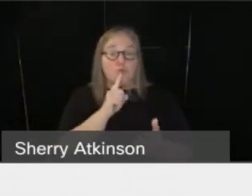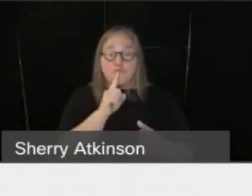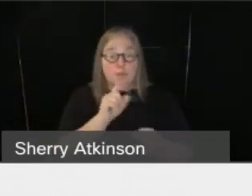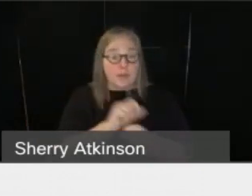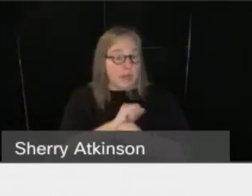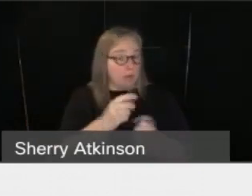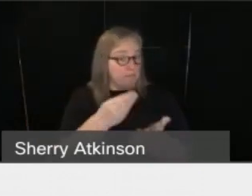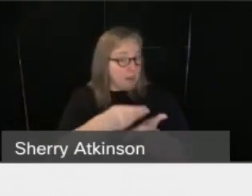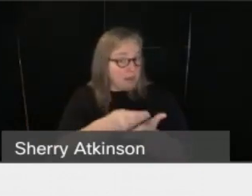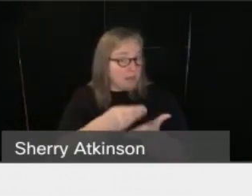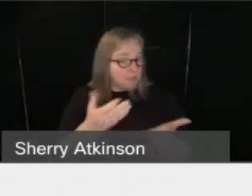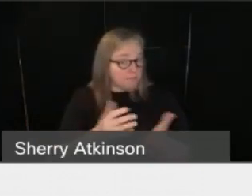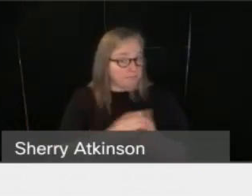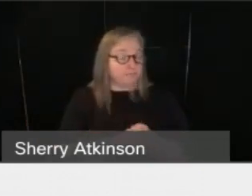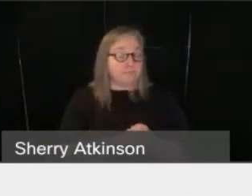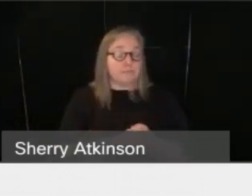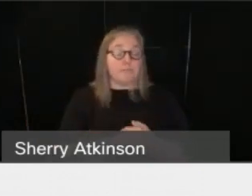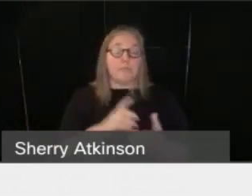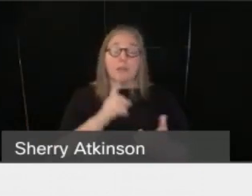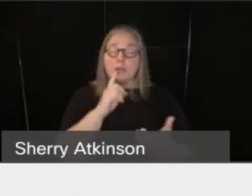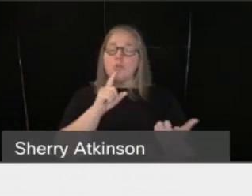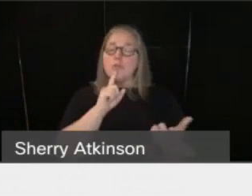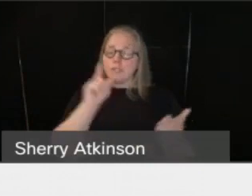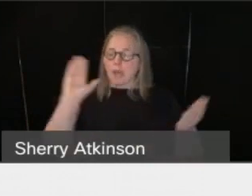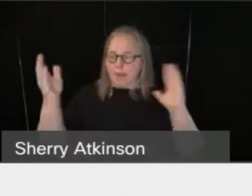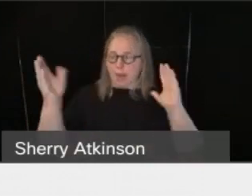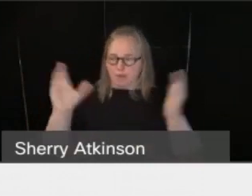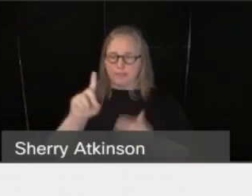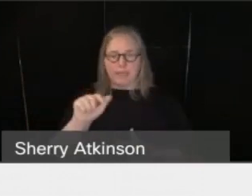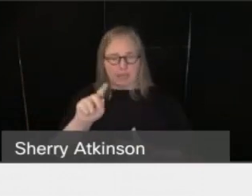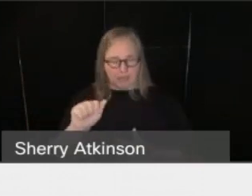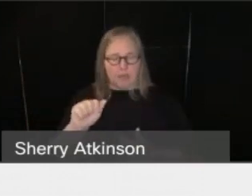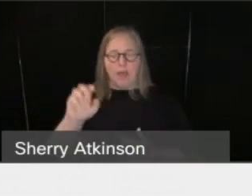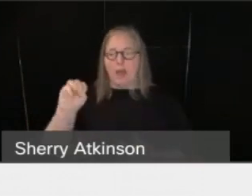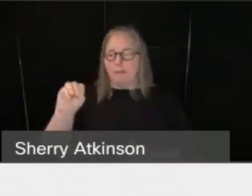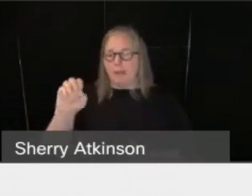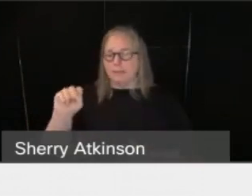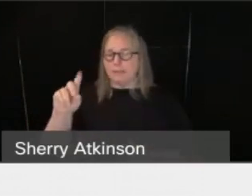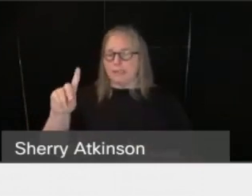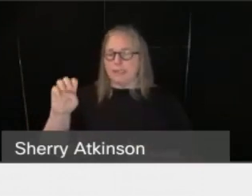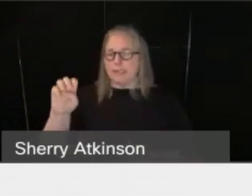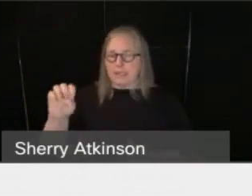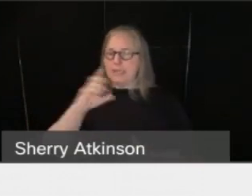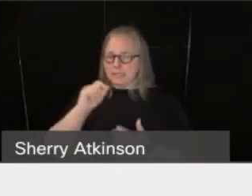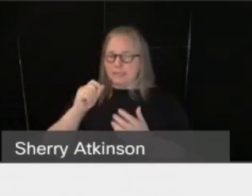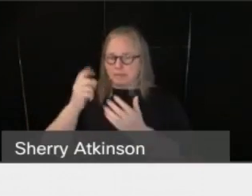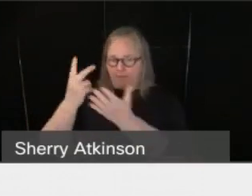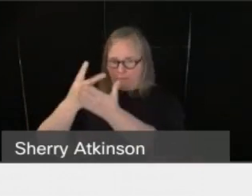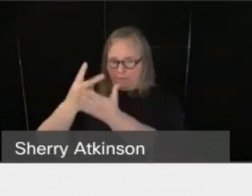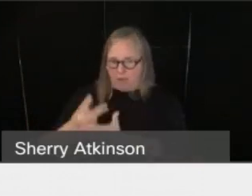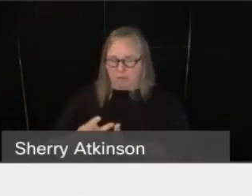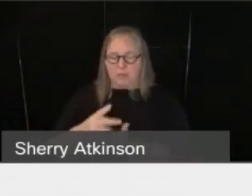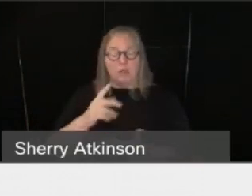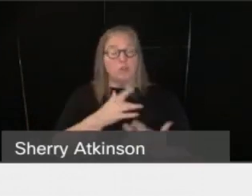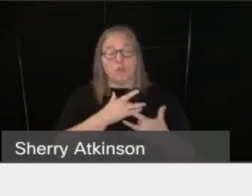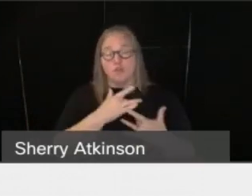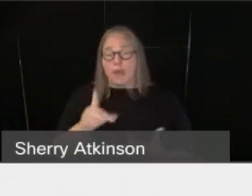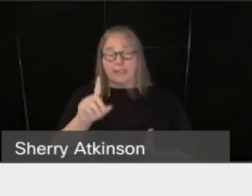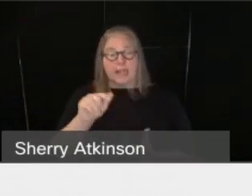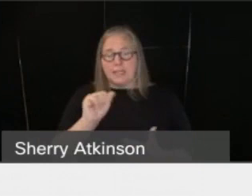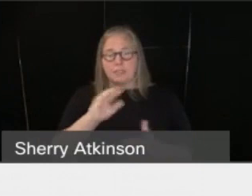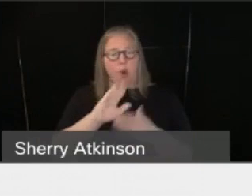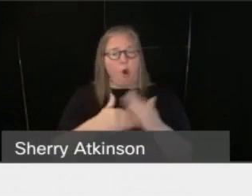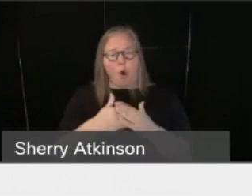dollars. So there is comparative data. It's being verified by MSDE. Trend data is that all systems are down, and